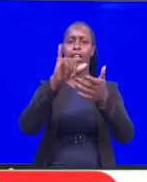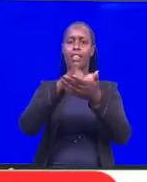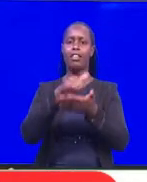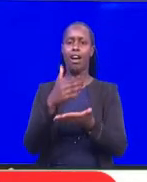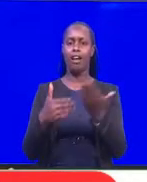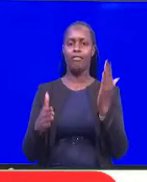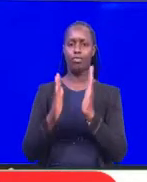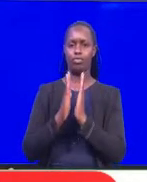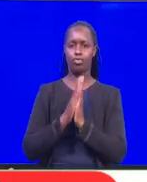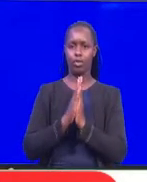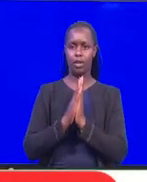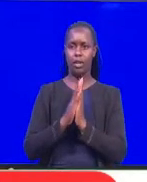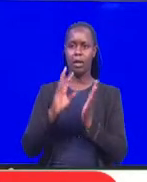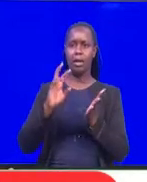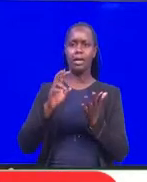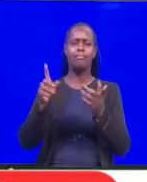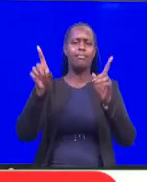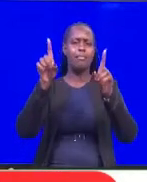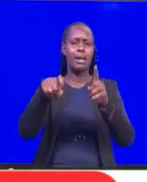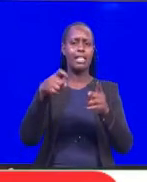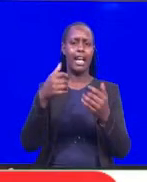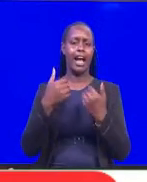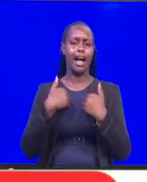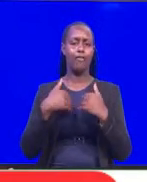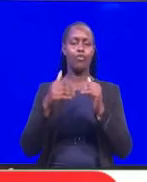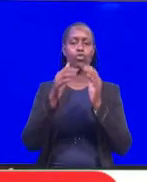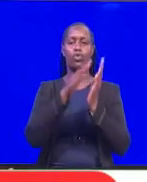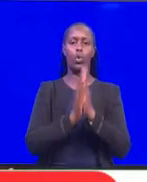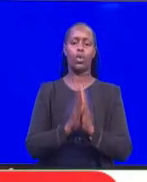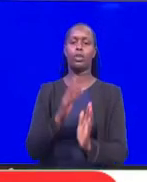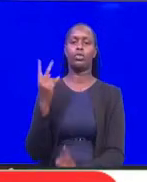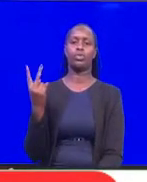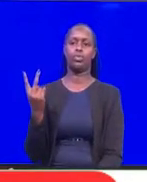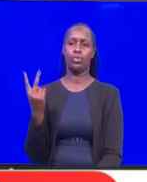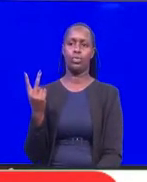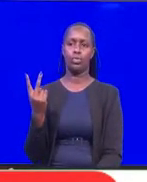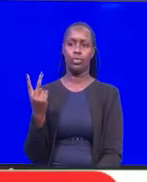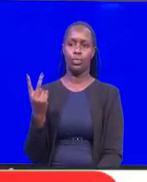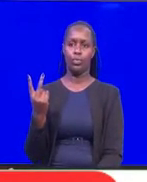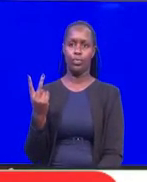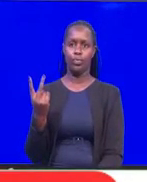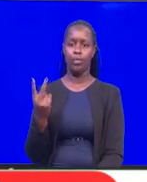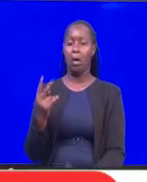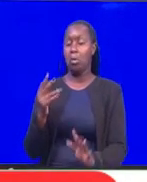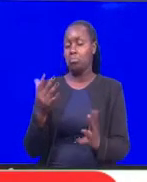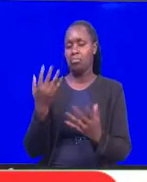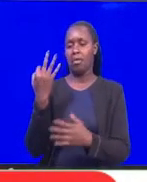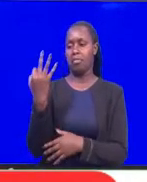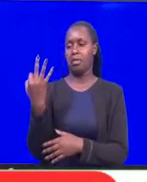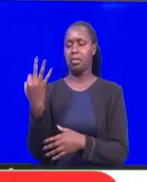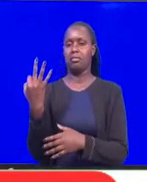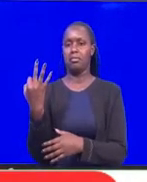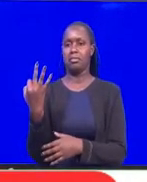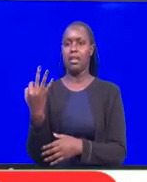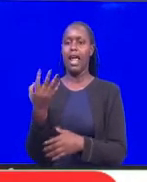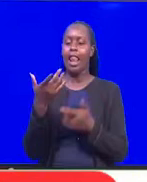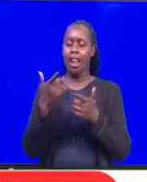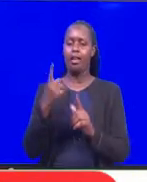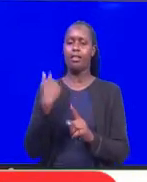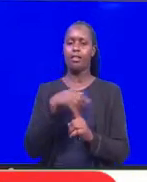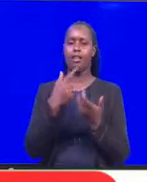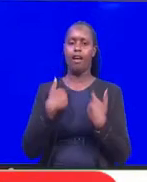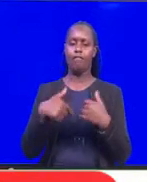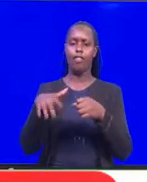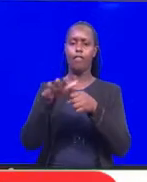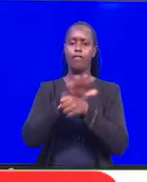coin, there are two sides plus the other side. There are actually three sides. Let us have the full story. And